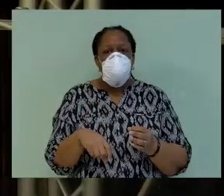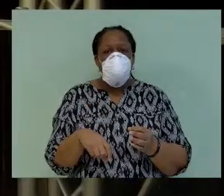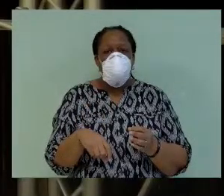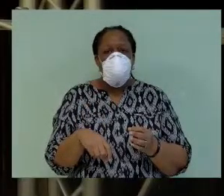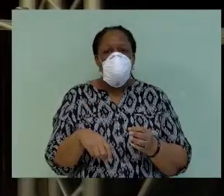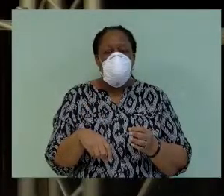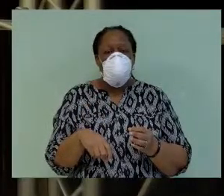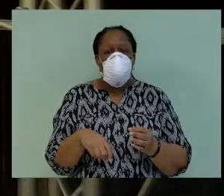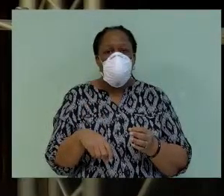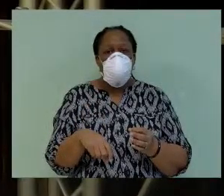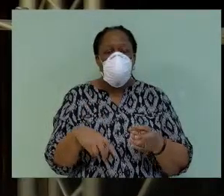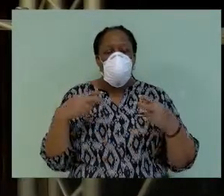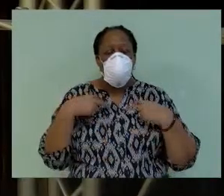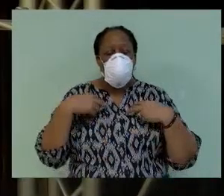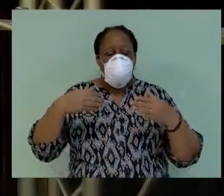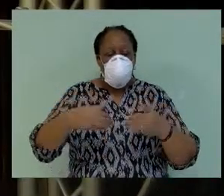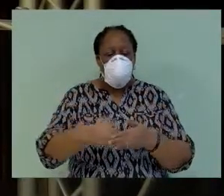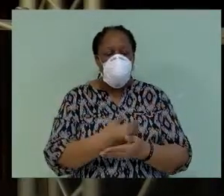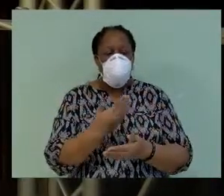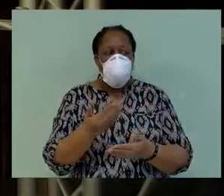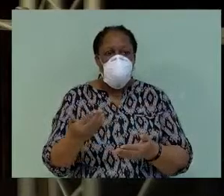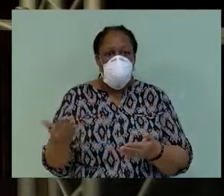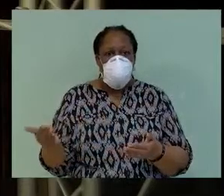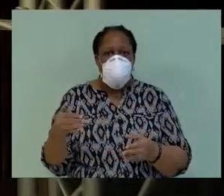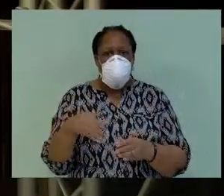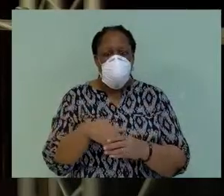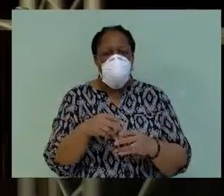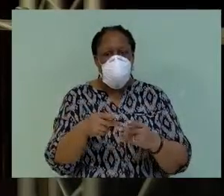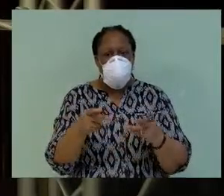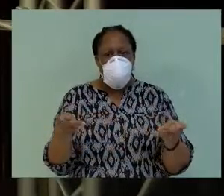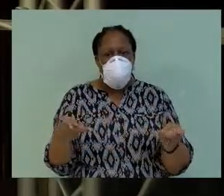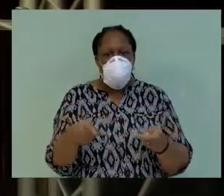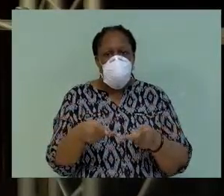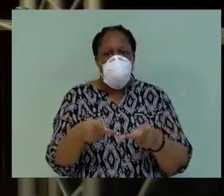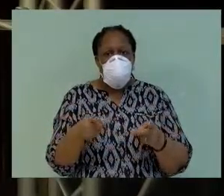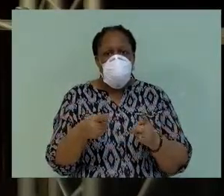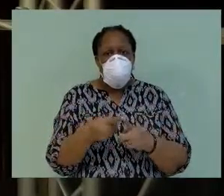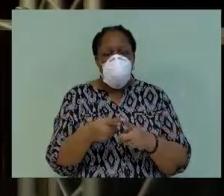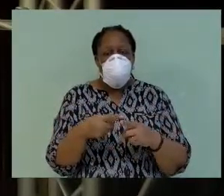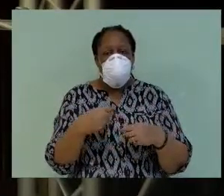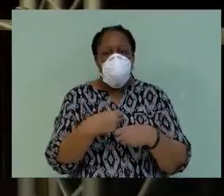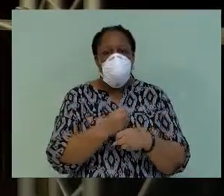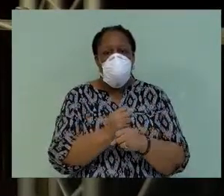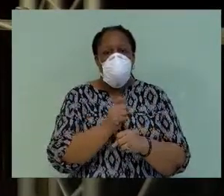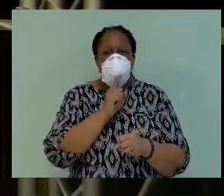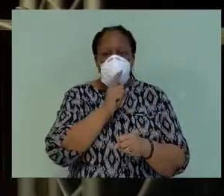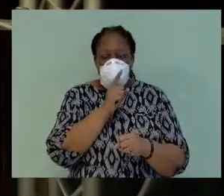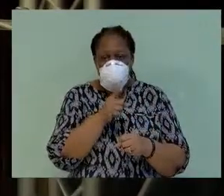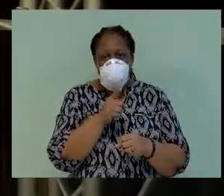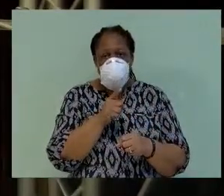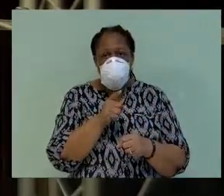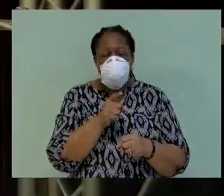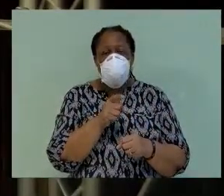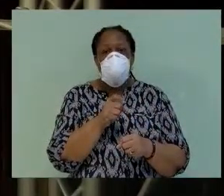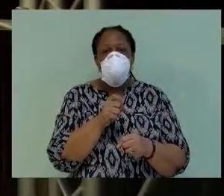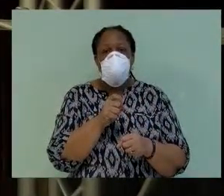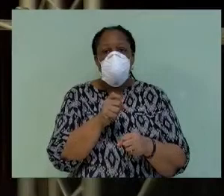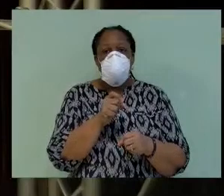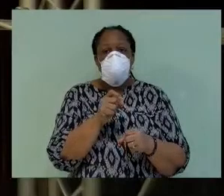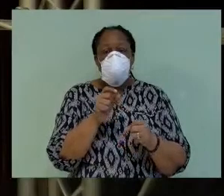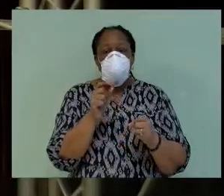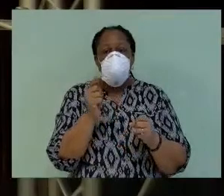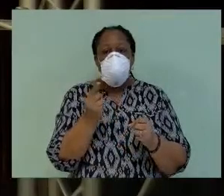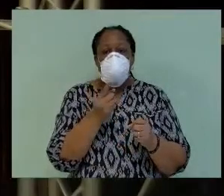new measures to facilitate its daily operations. Skeleton staff.